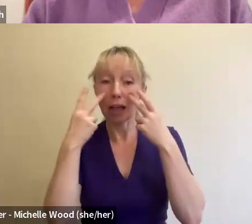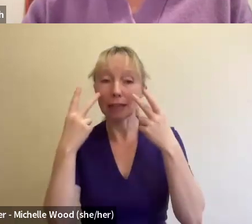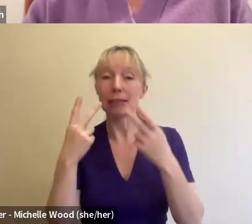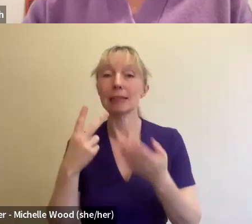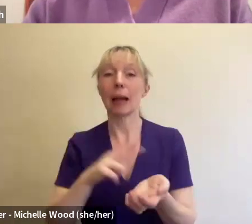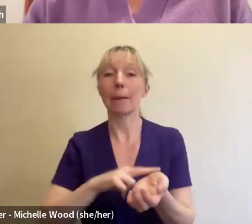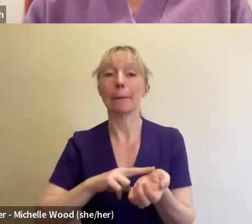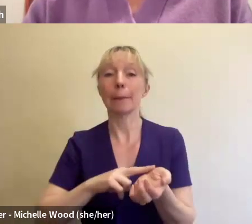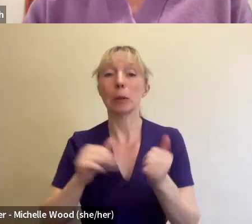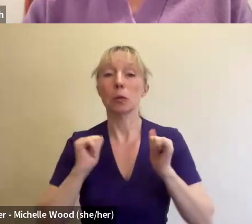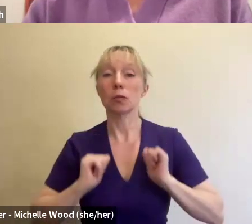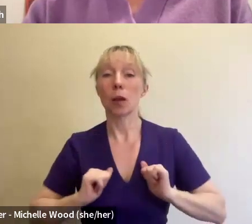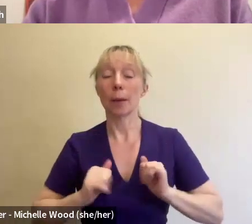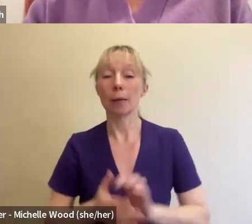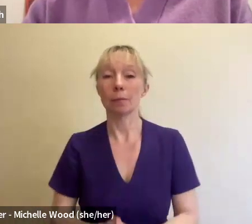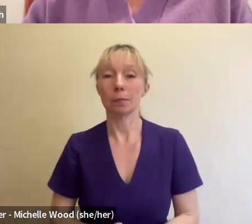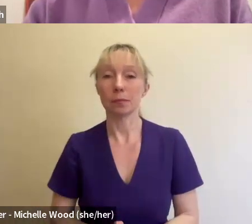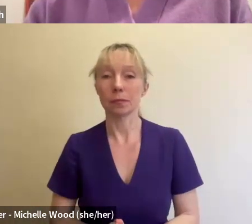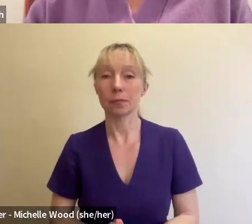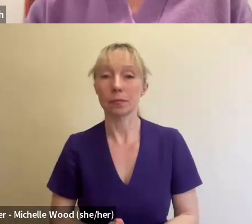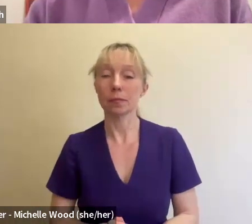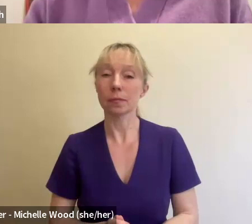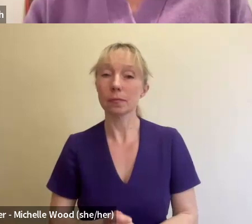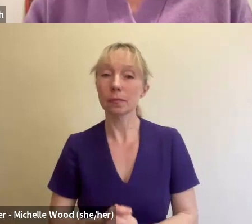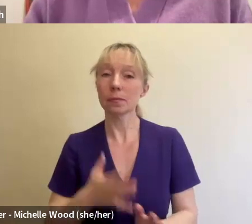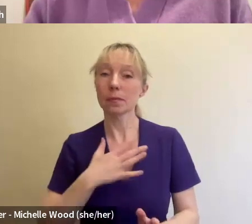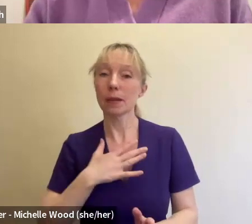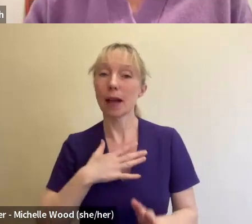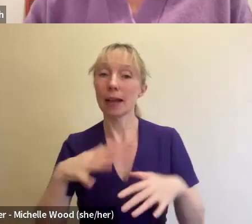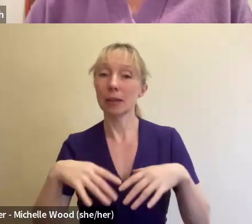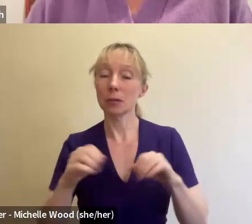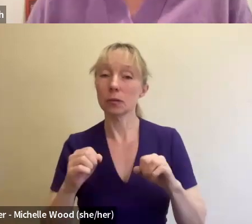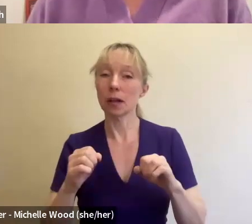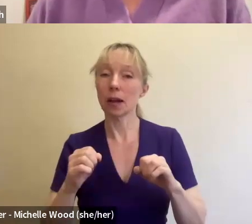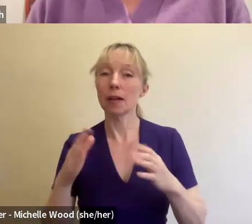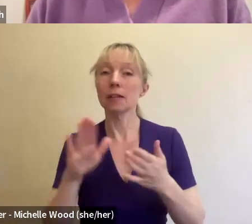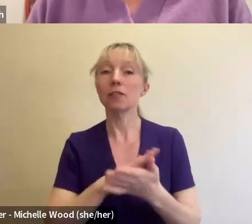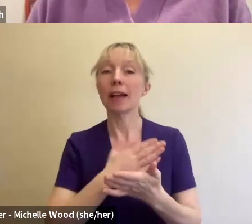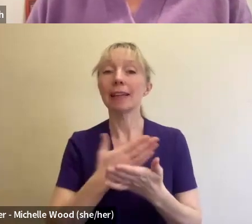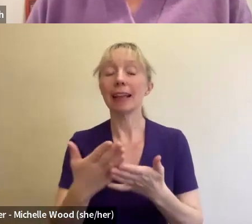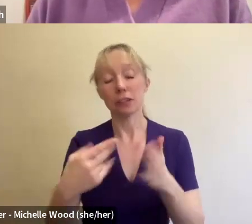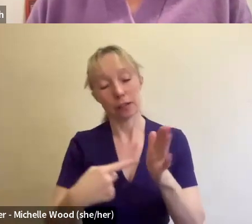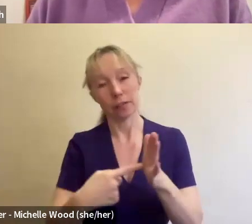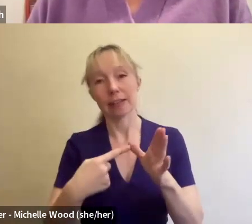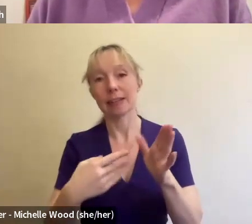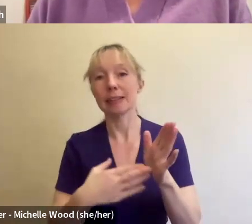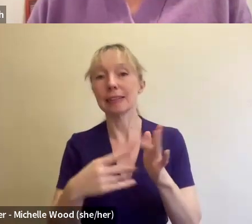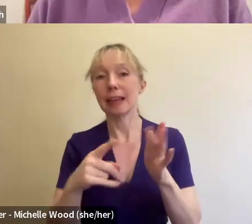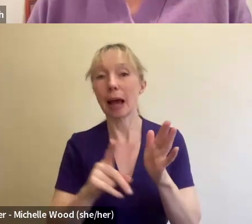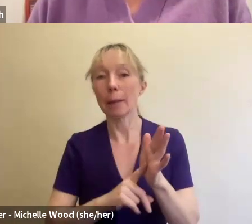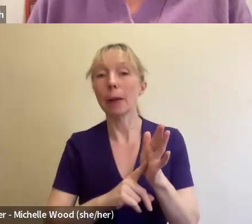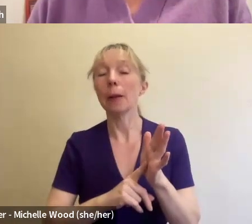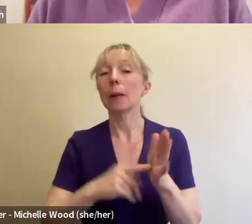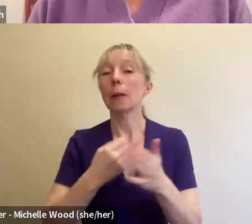sweater. I would like to start with the translations of Tamil poems by S.